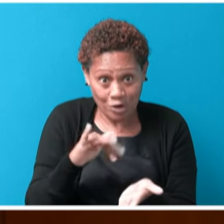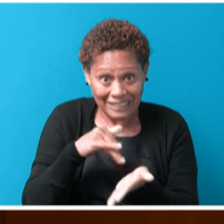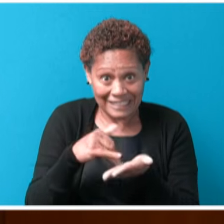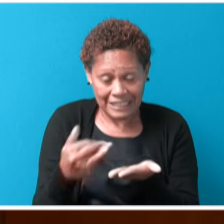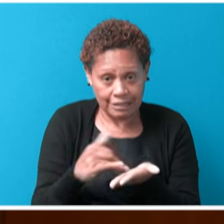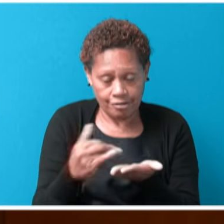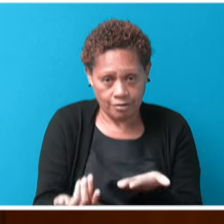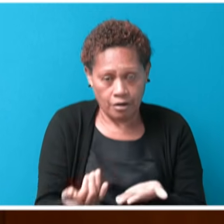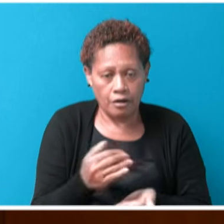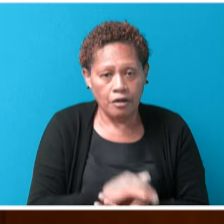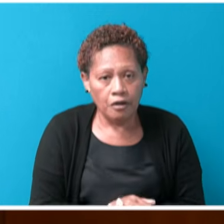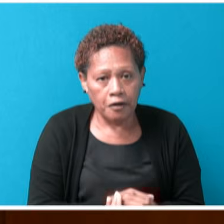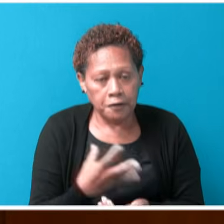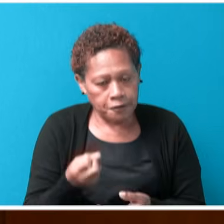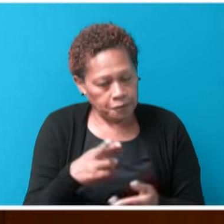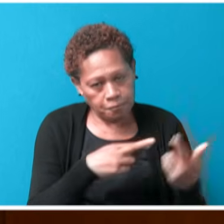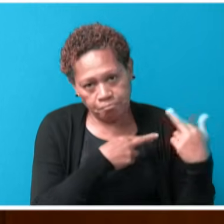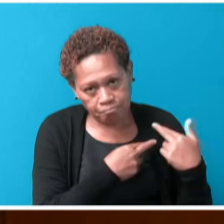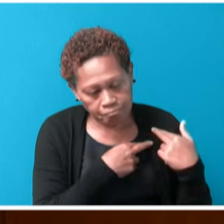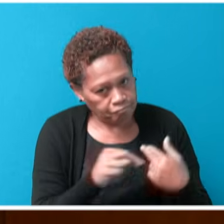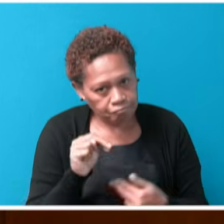pressures. Our responses require